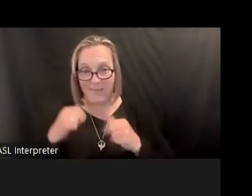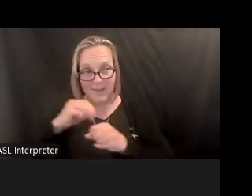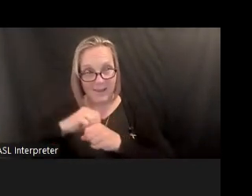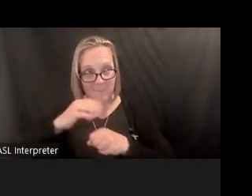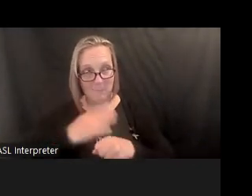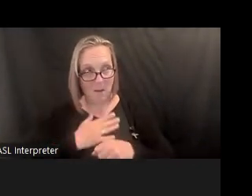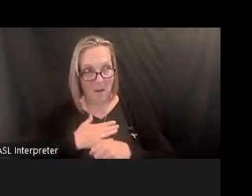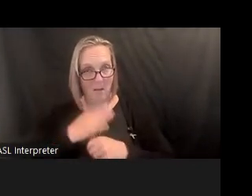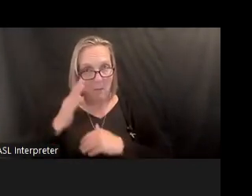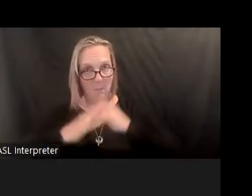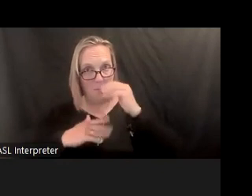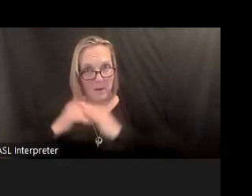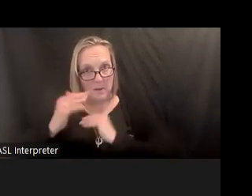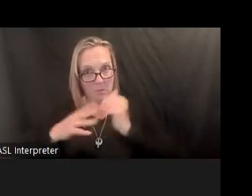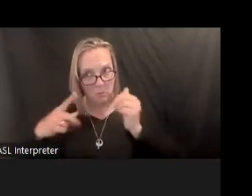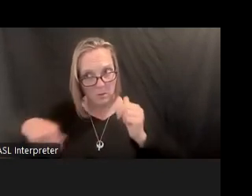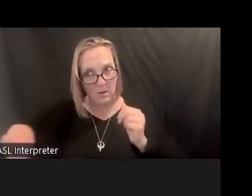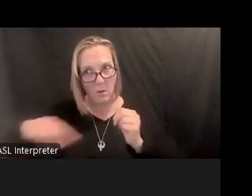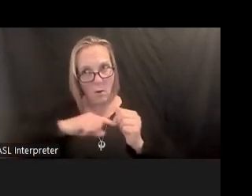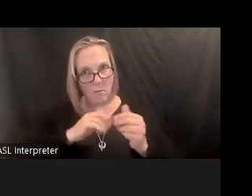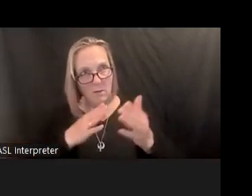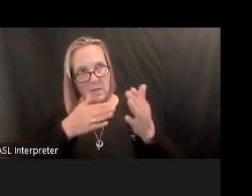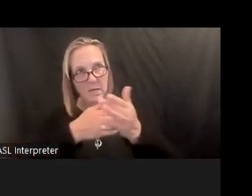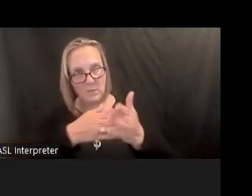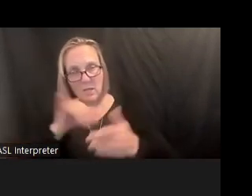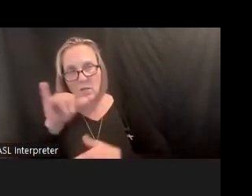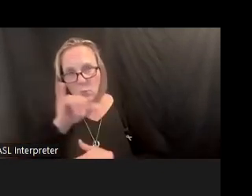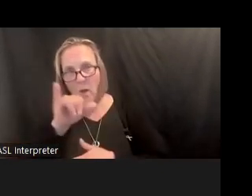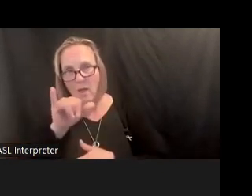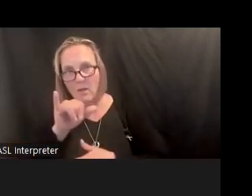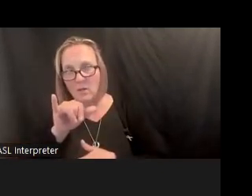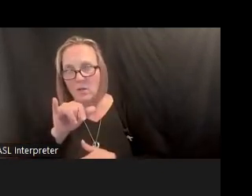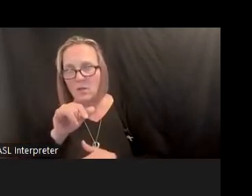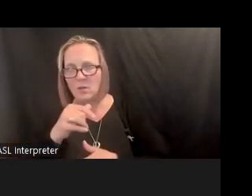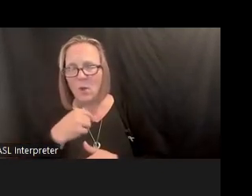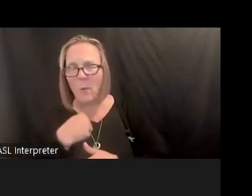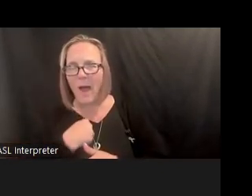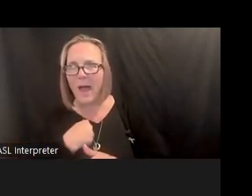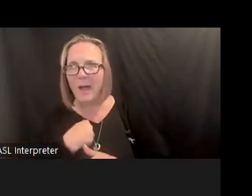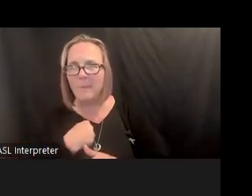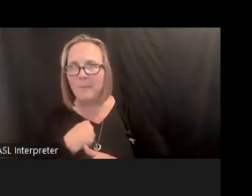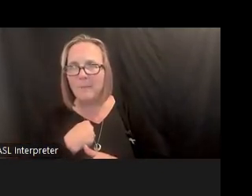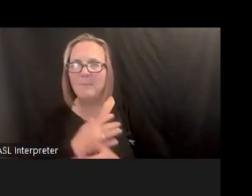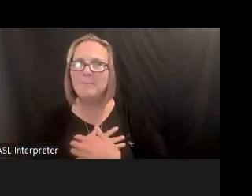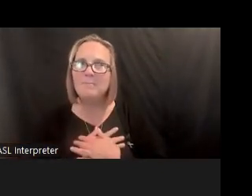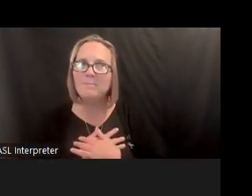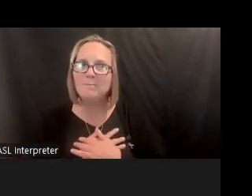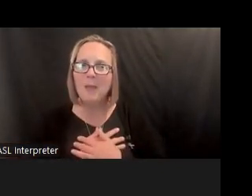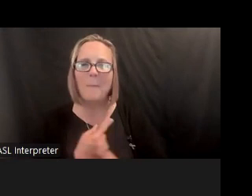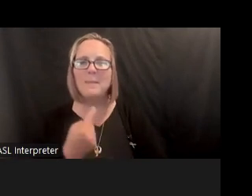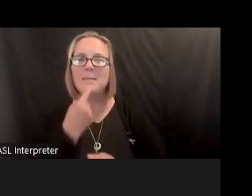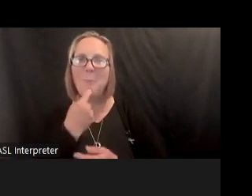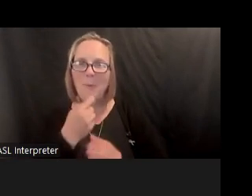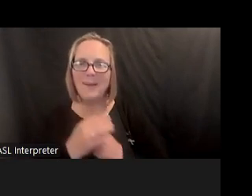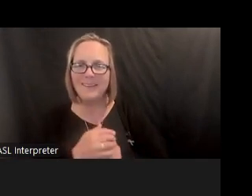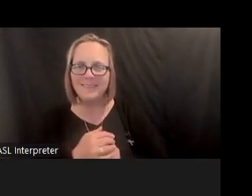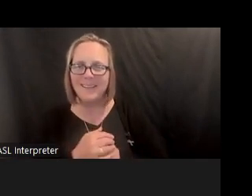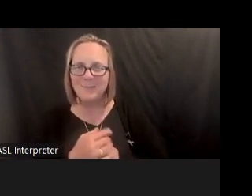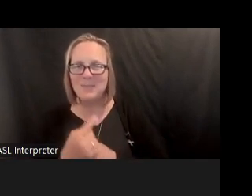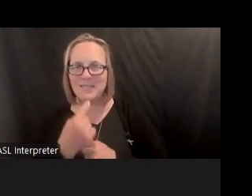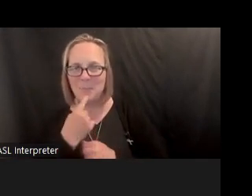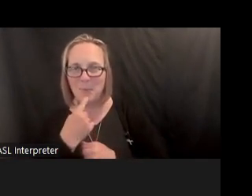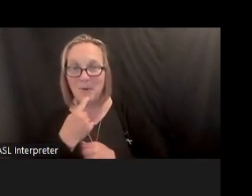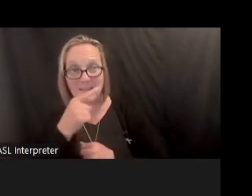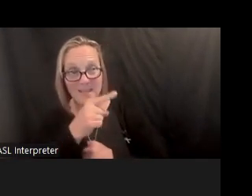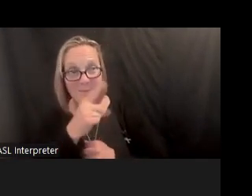building, are opposed to this as well. So I'm disappointed that this project